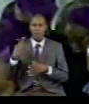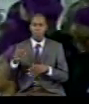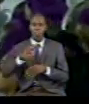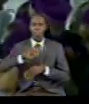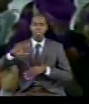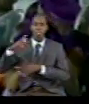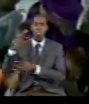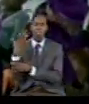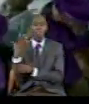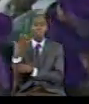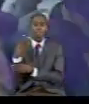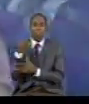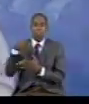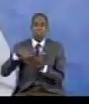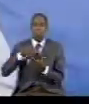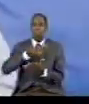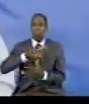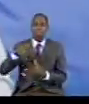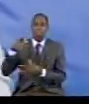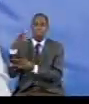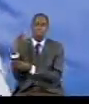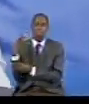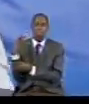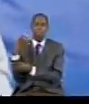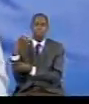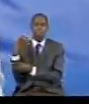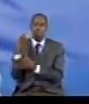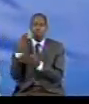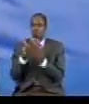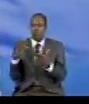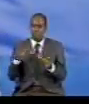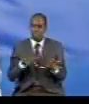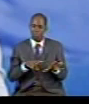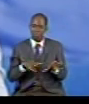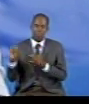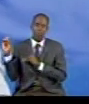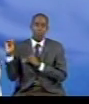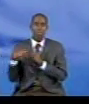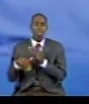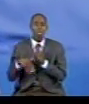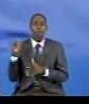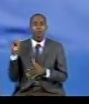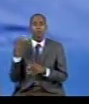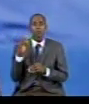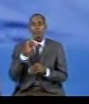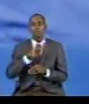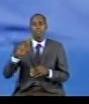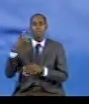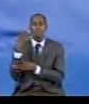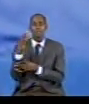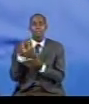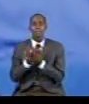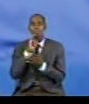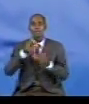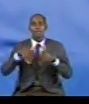This is my right hand side. It is gone. Something left the hand, and that was how the hand freed me. Now I